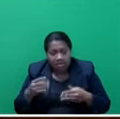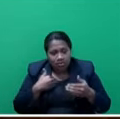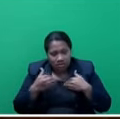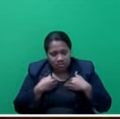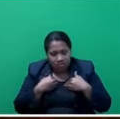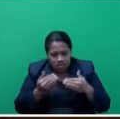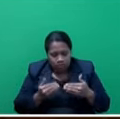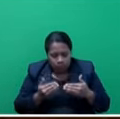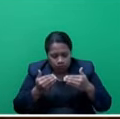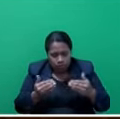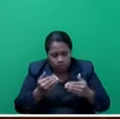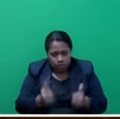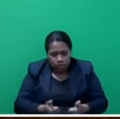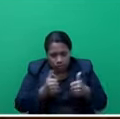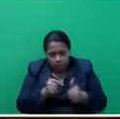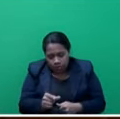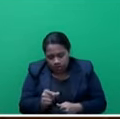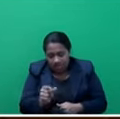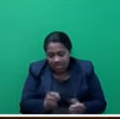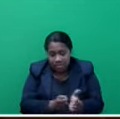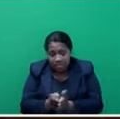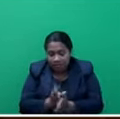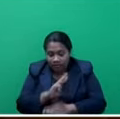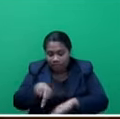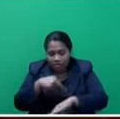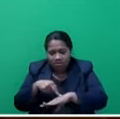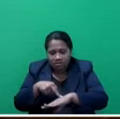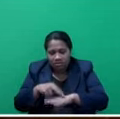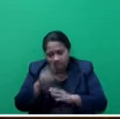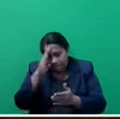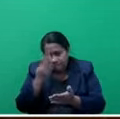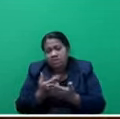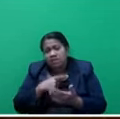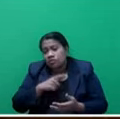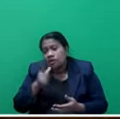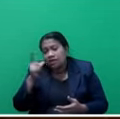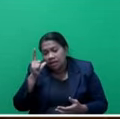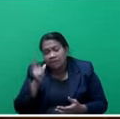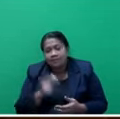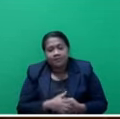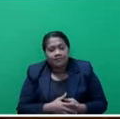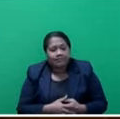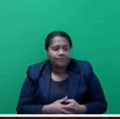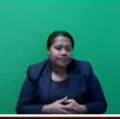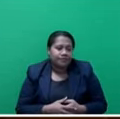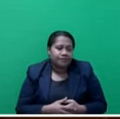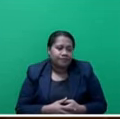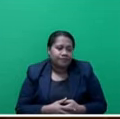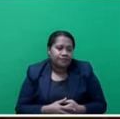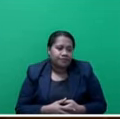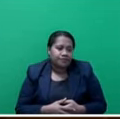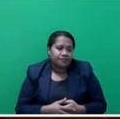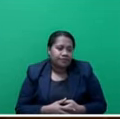governance in the service of the region's students. And that is why yesterday, Mr. Speaker, during